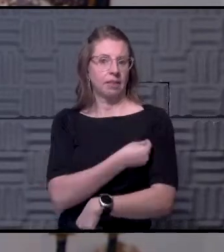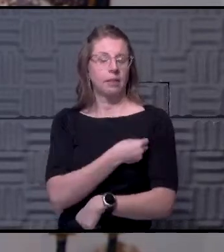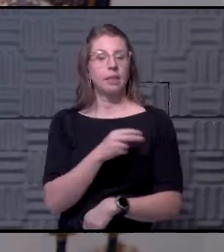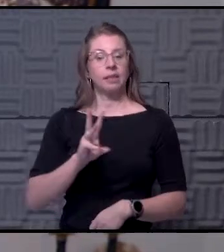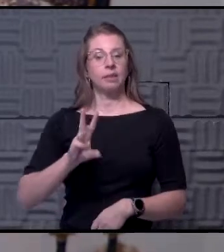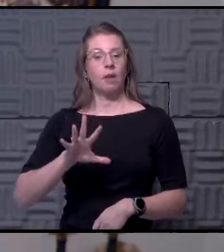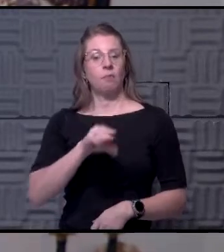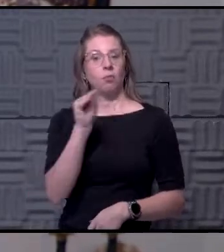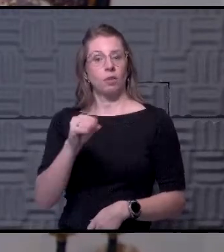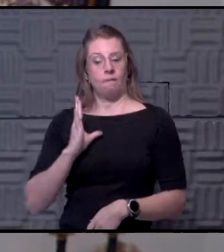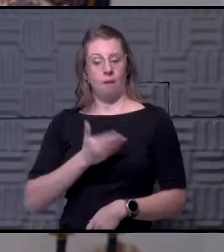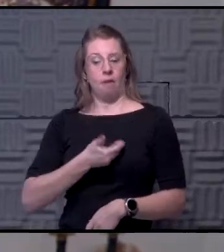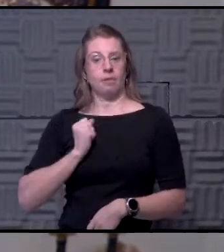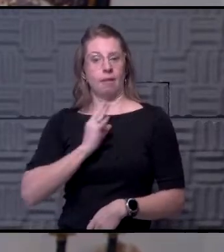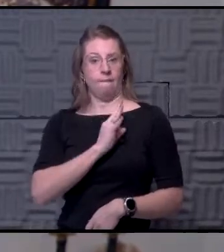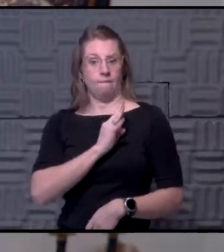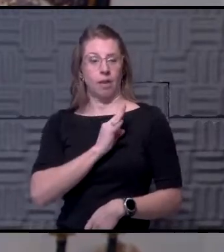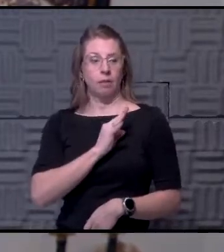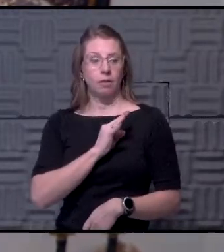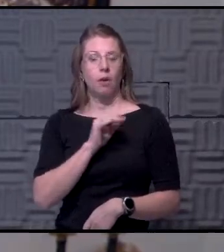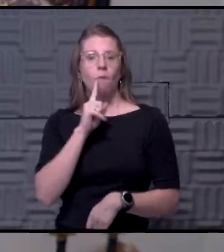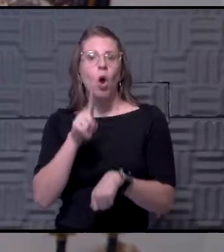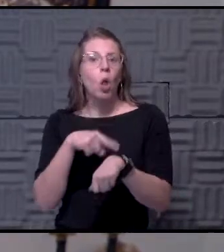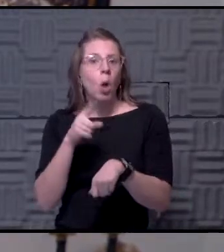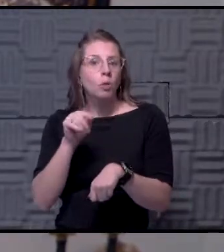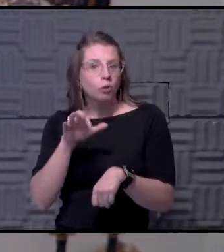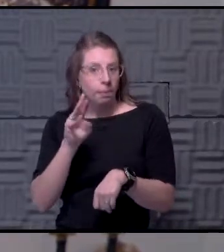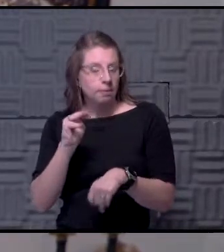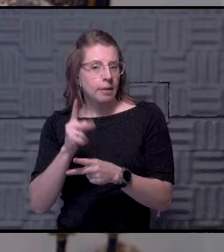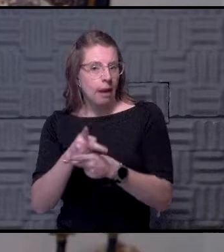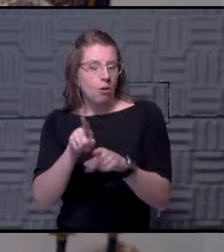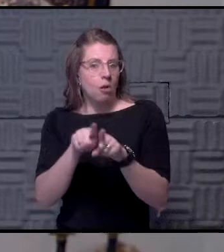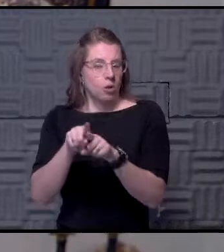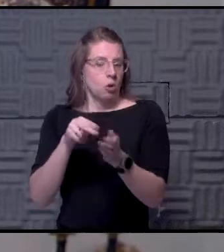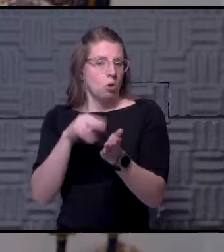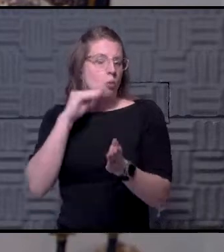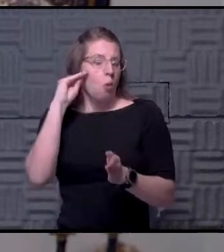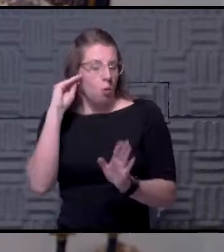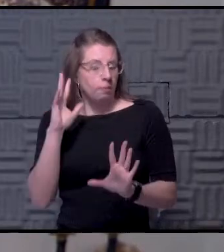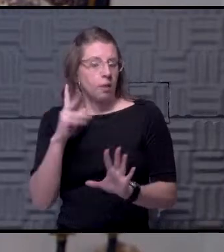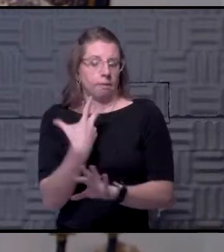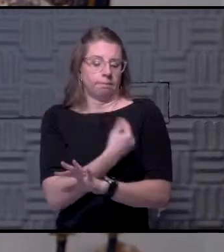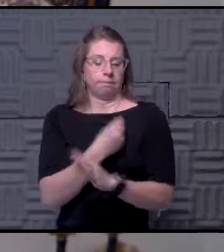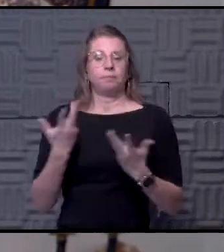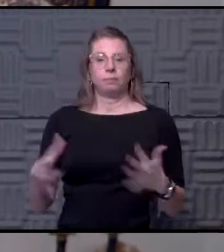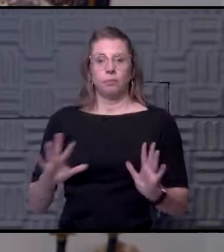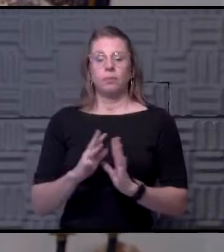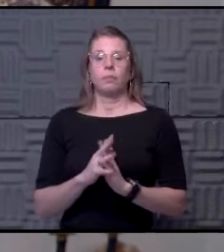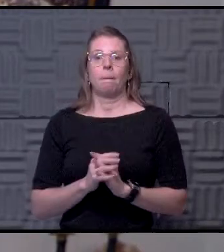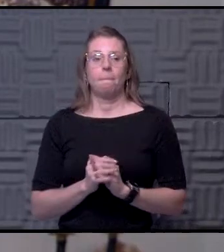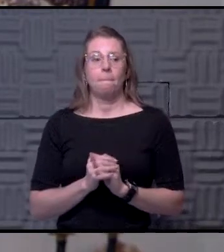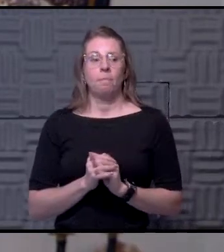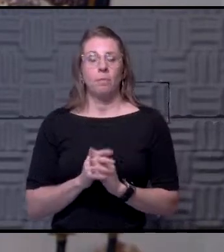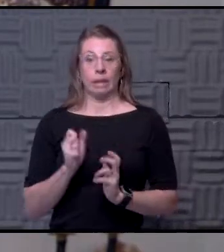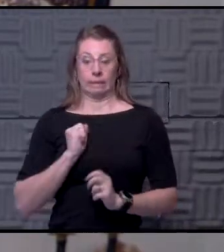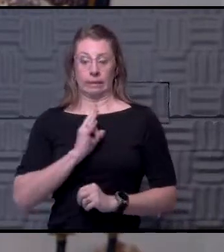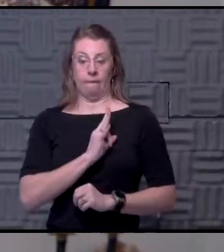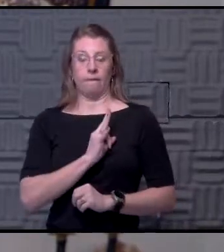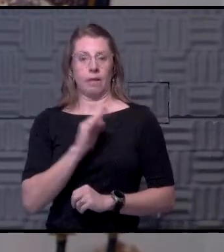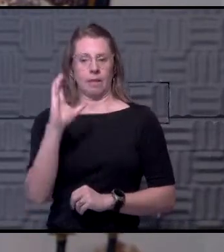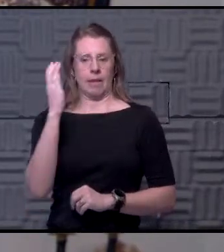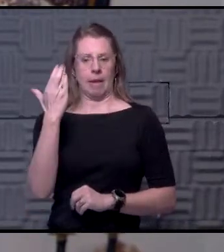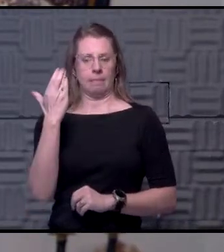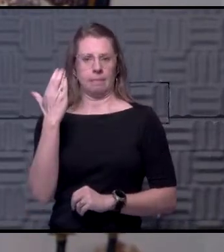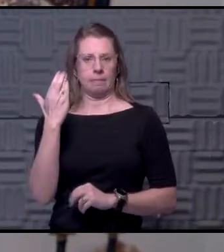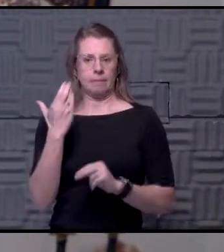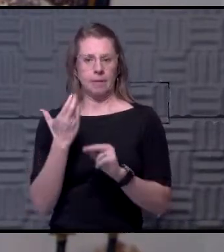staff have received, in long-term care and nursing facilities, have received the vaccine. The uptake by those staff, it seems to be a little